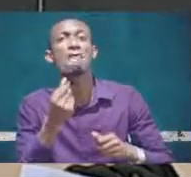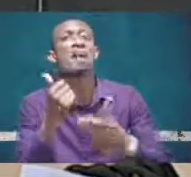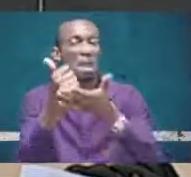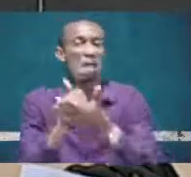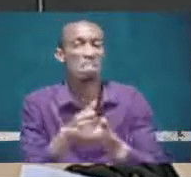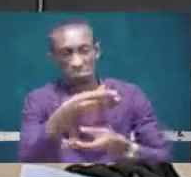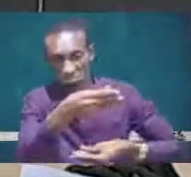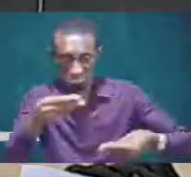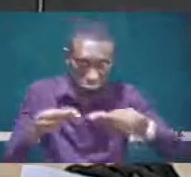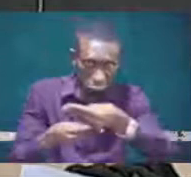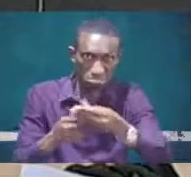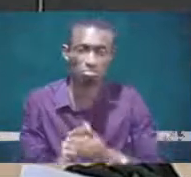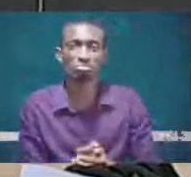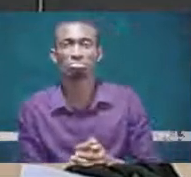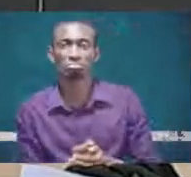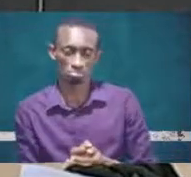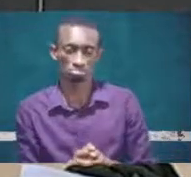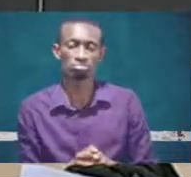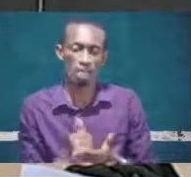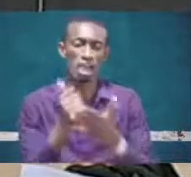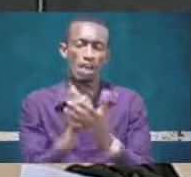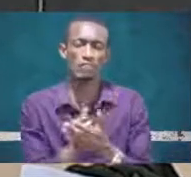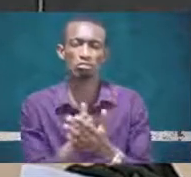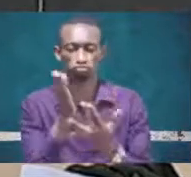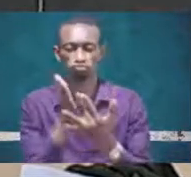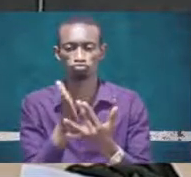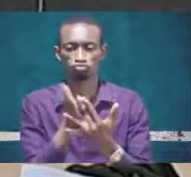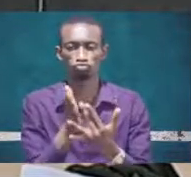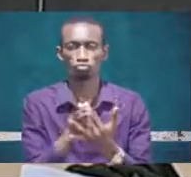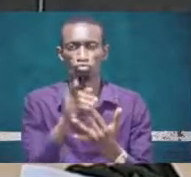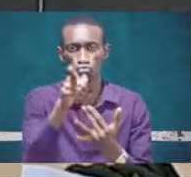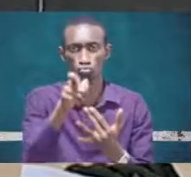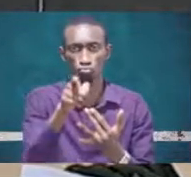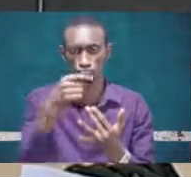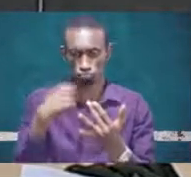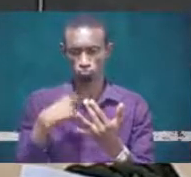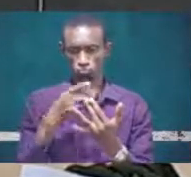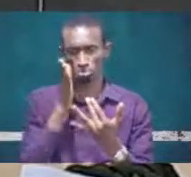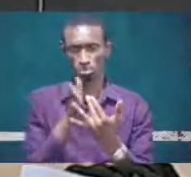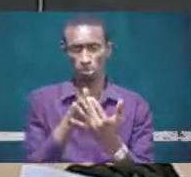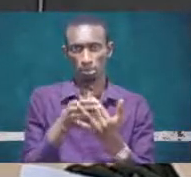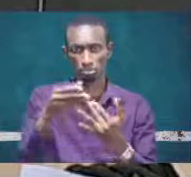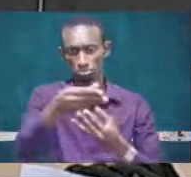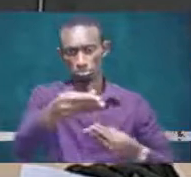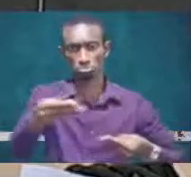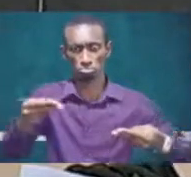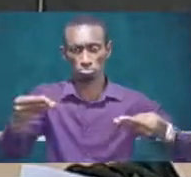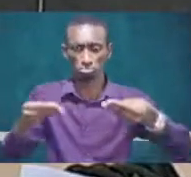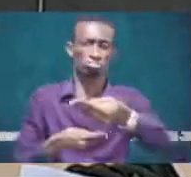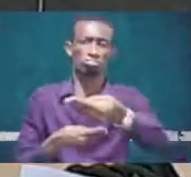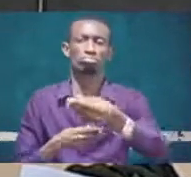to carry, money is used as a medium of exchange. It helps individuals to transact. A